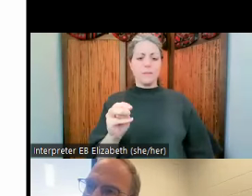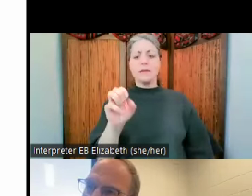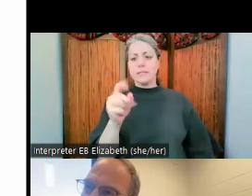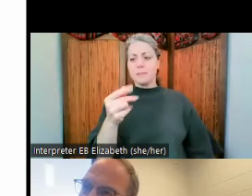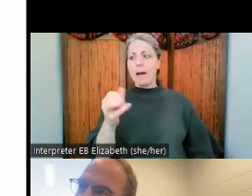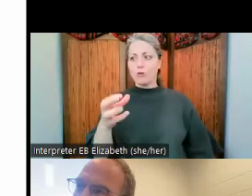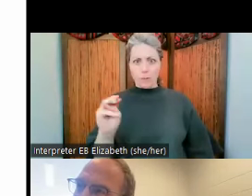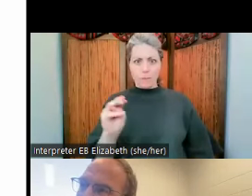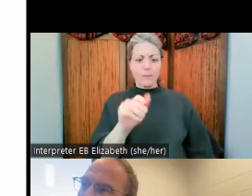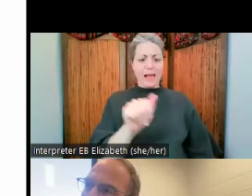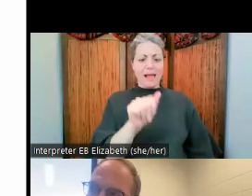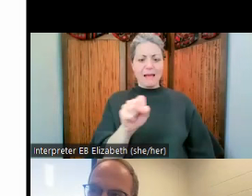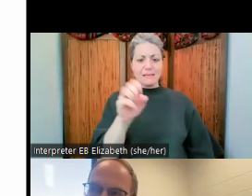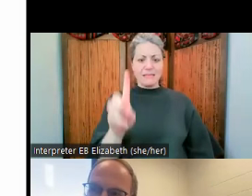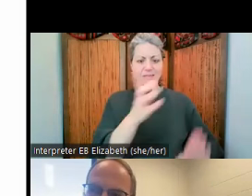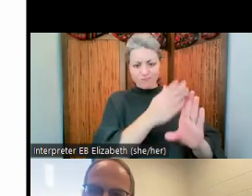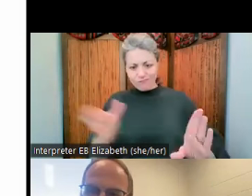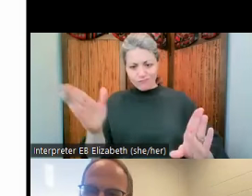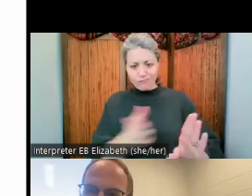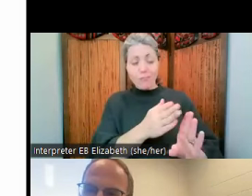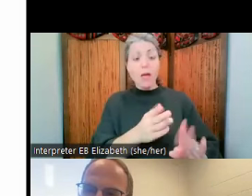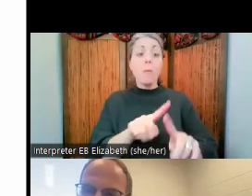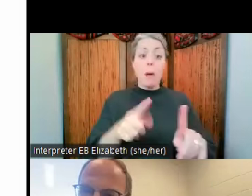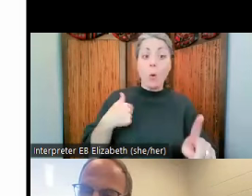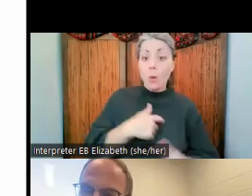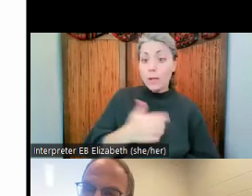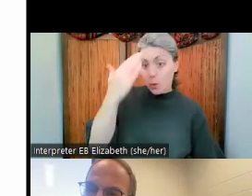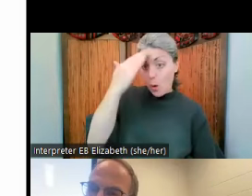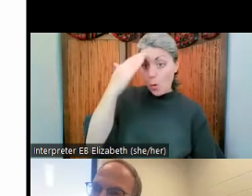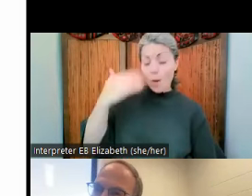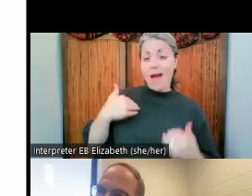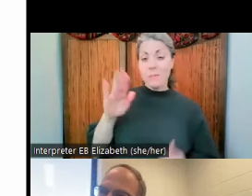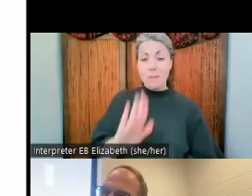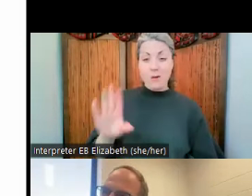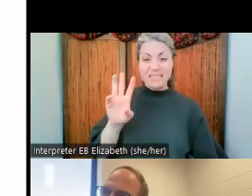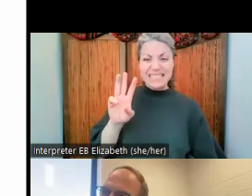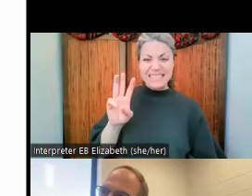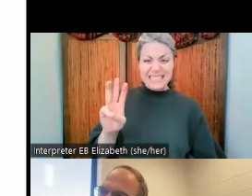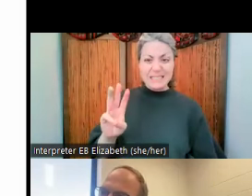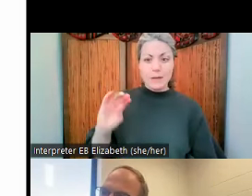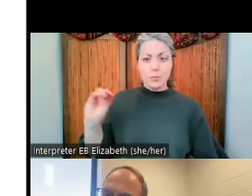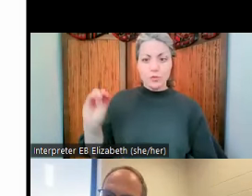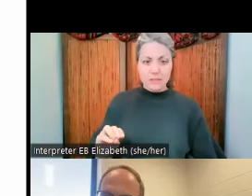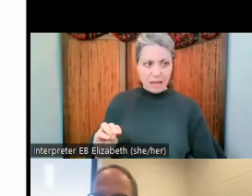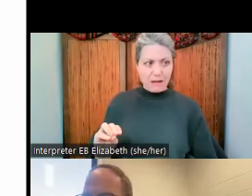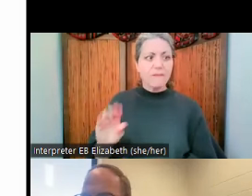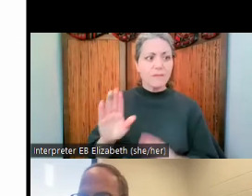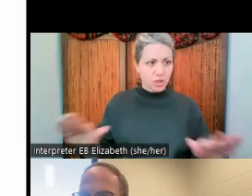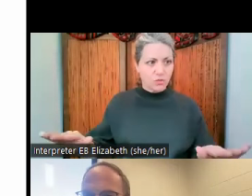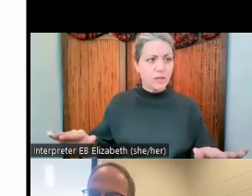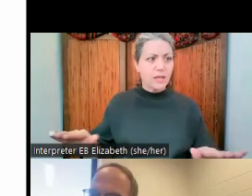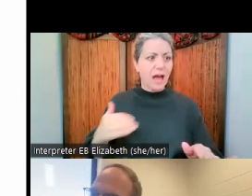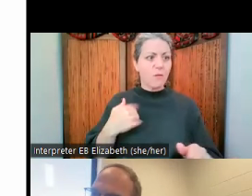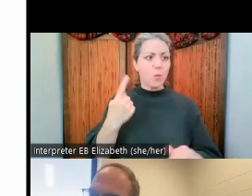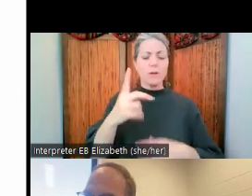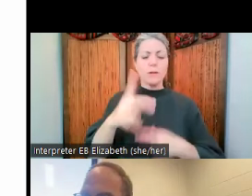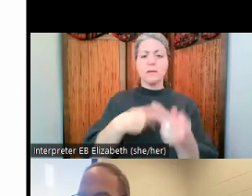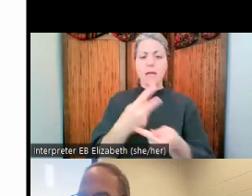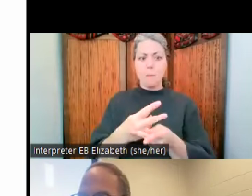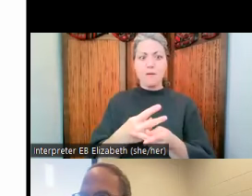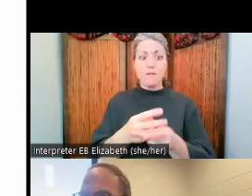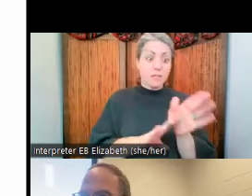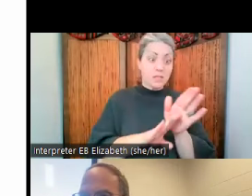there are about 6% of the children under the age of 15 in the United States have one type of developmental diagnosis